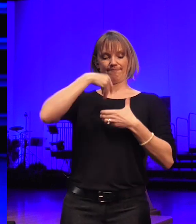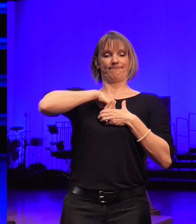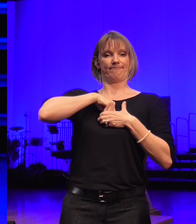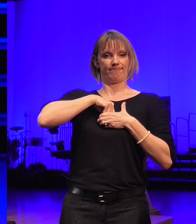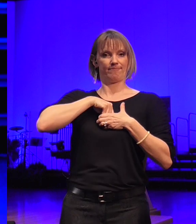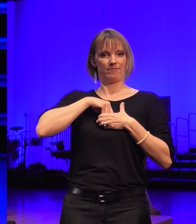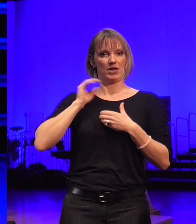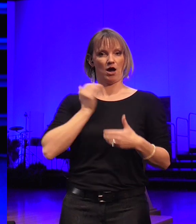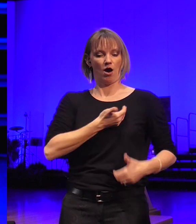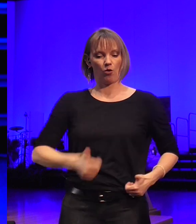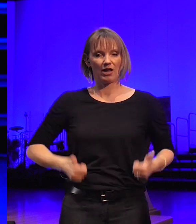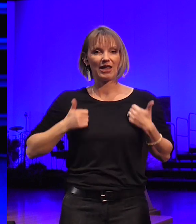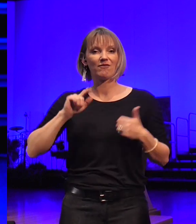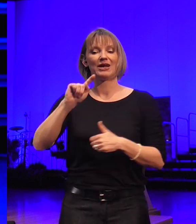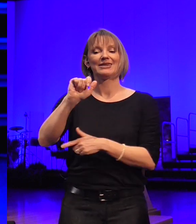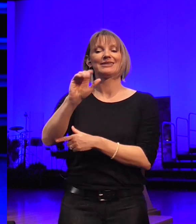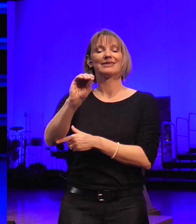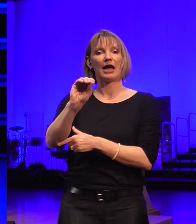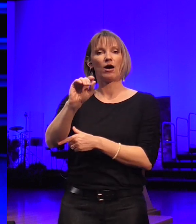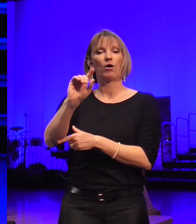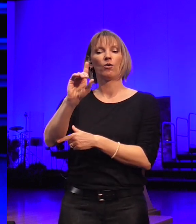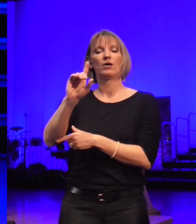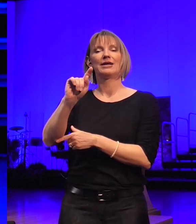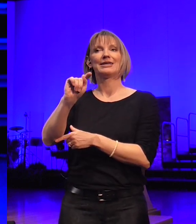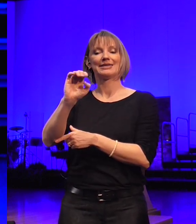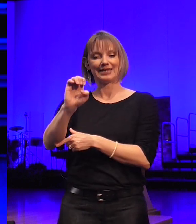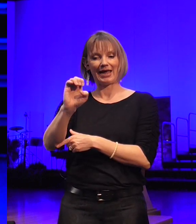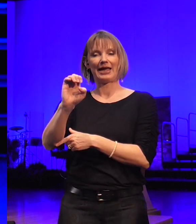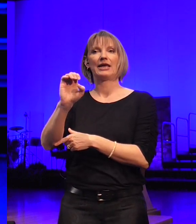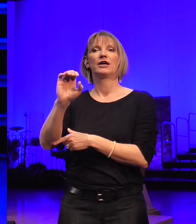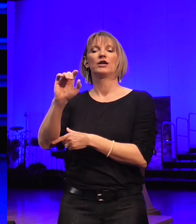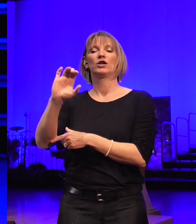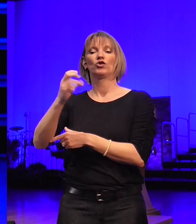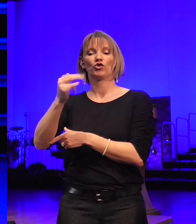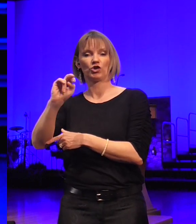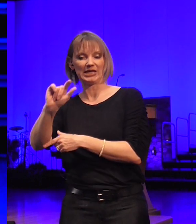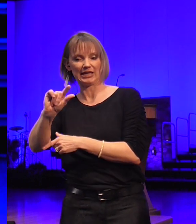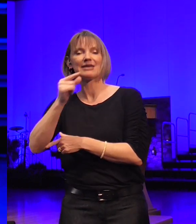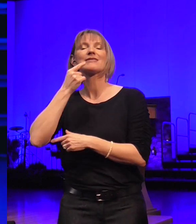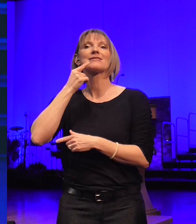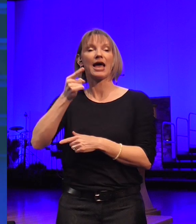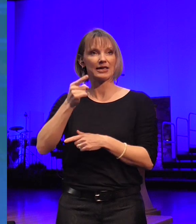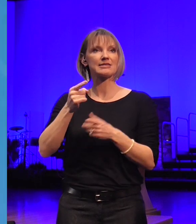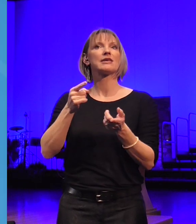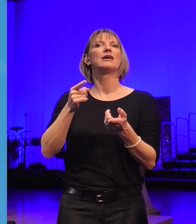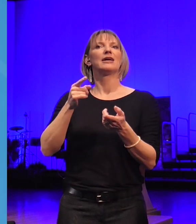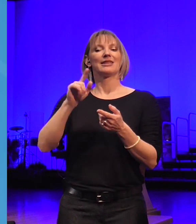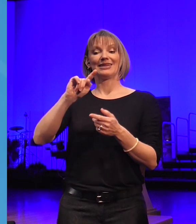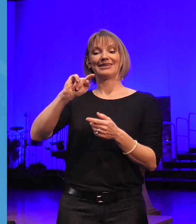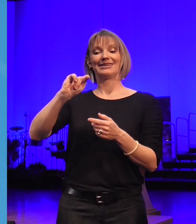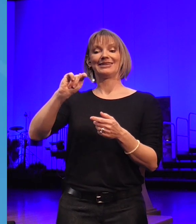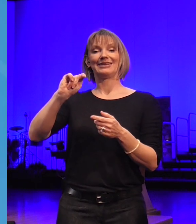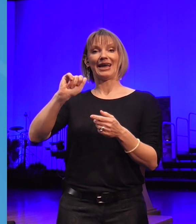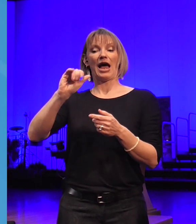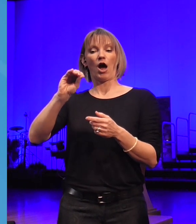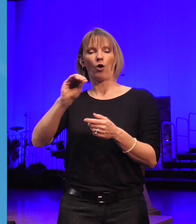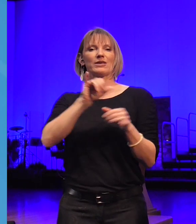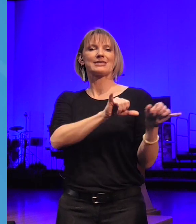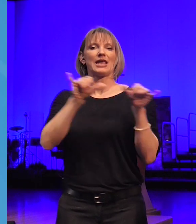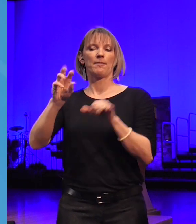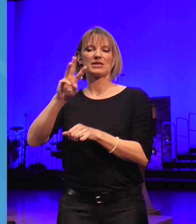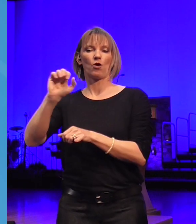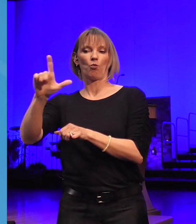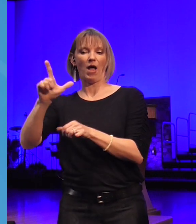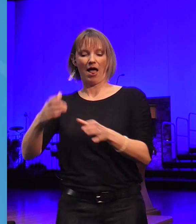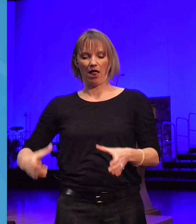life. The Tao Te Ching, a book on the Tao, says, "The Tao is like a well,